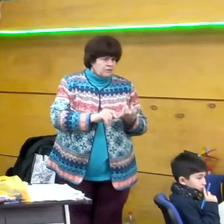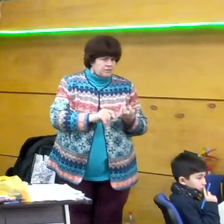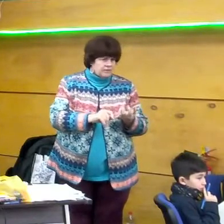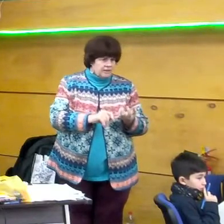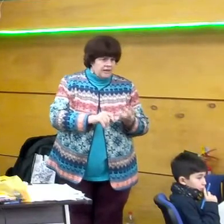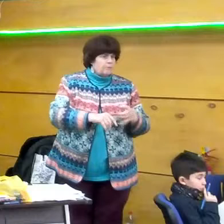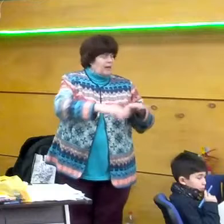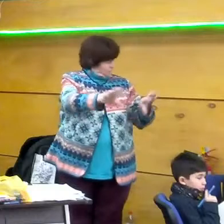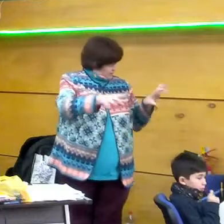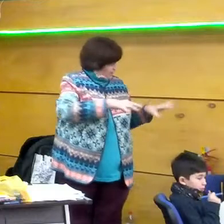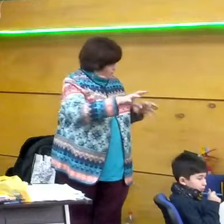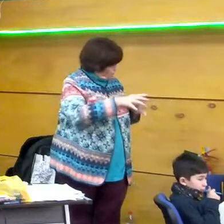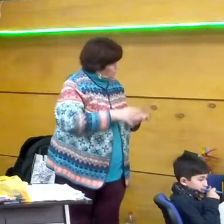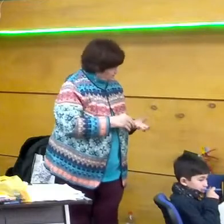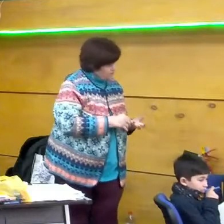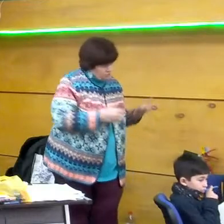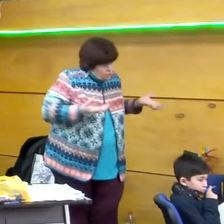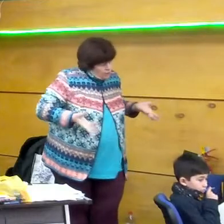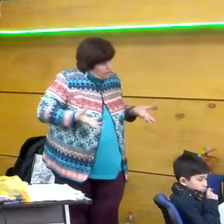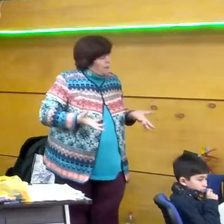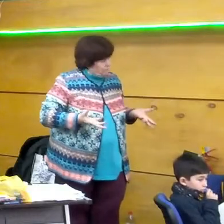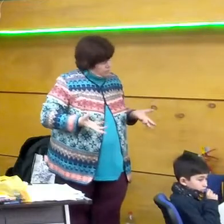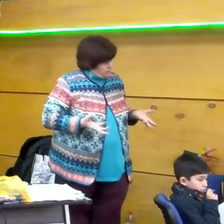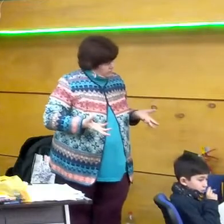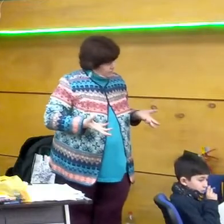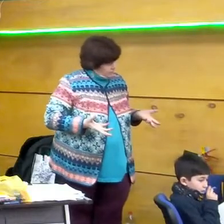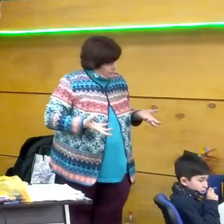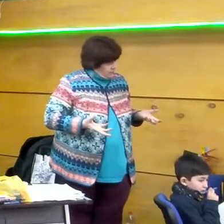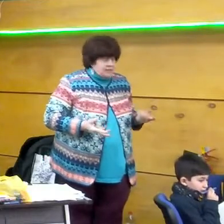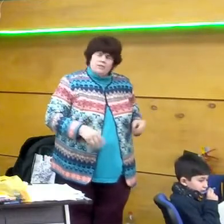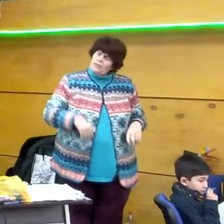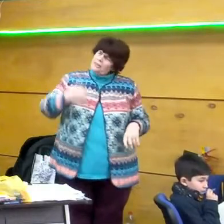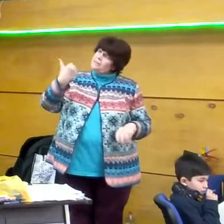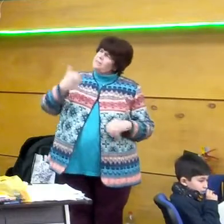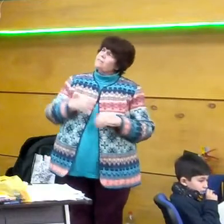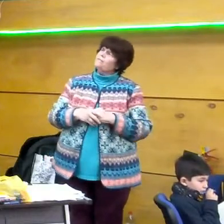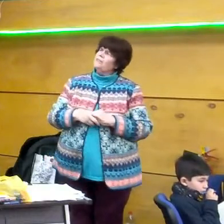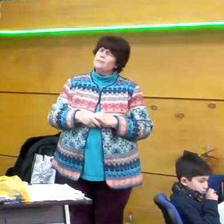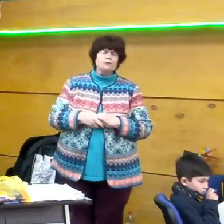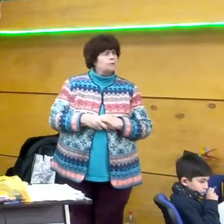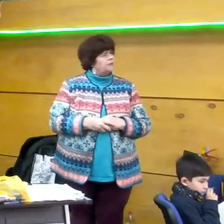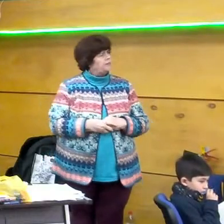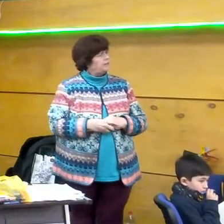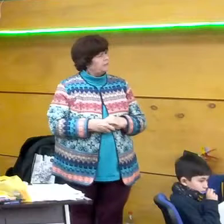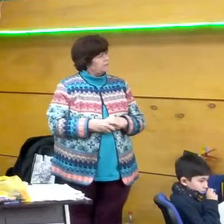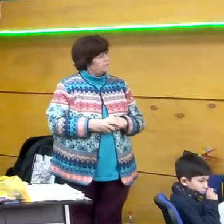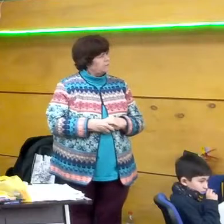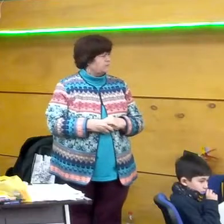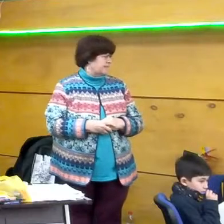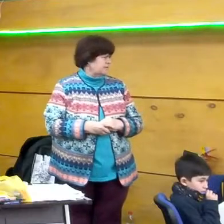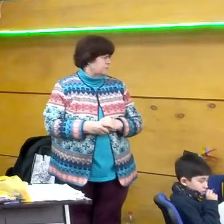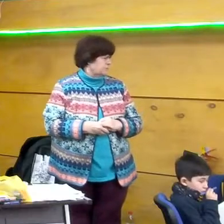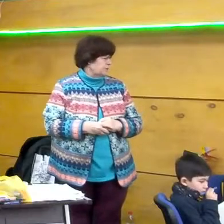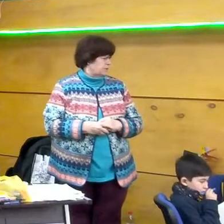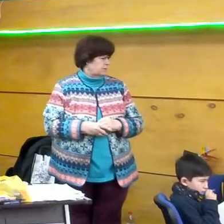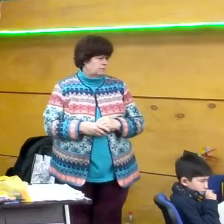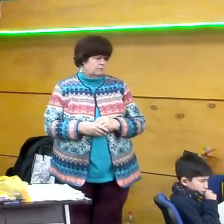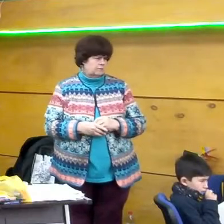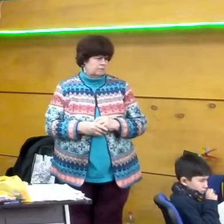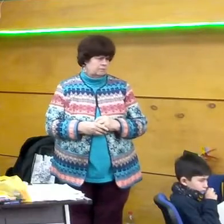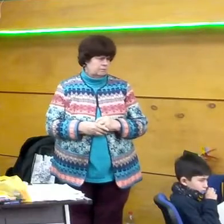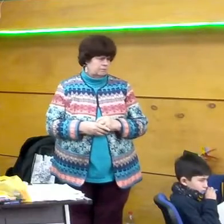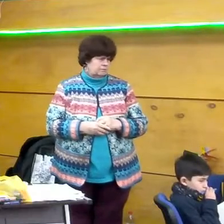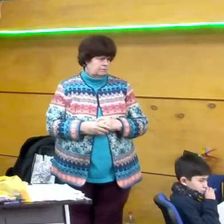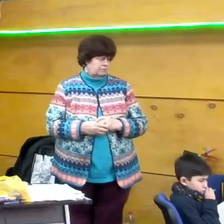the words, and we have to kind of know what's the story about. You think this is a funny story or a sad story?